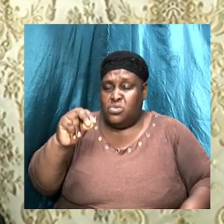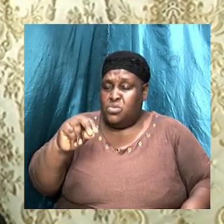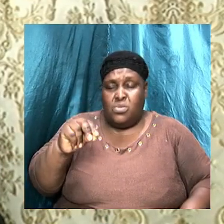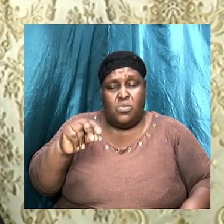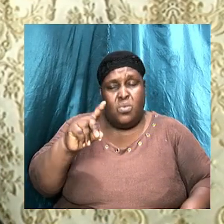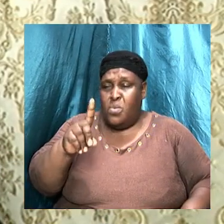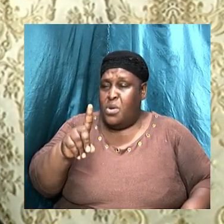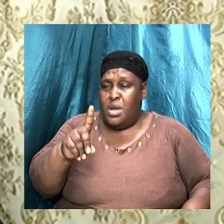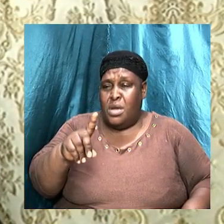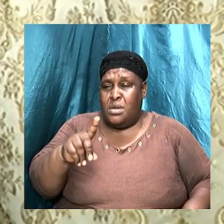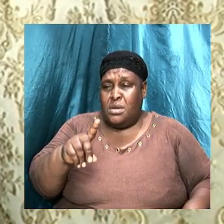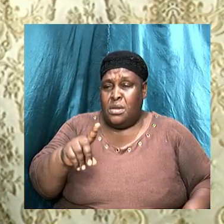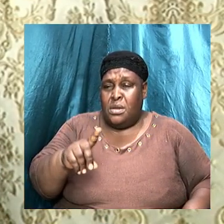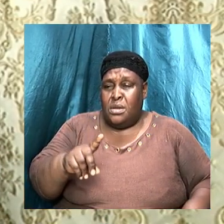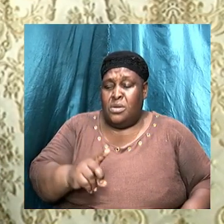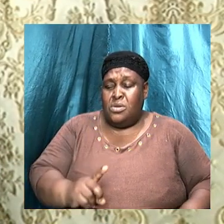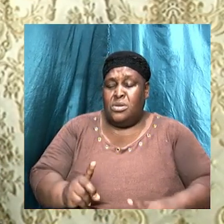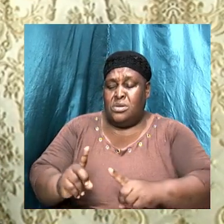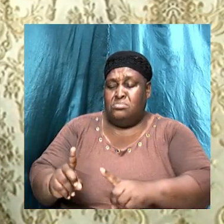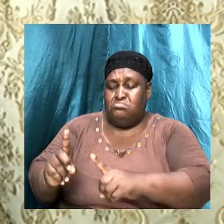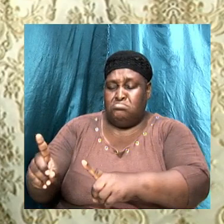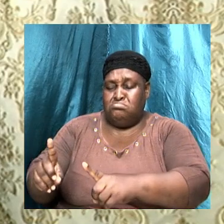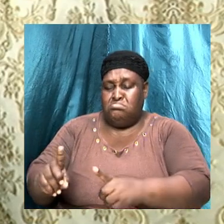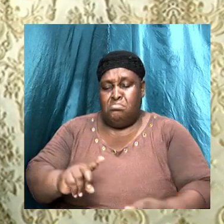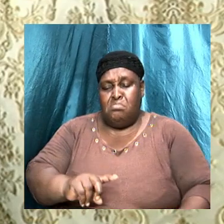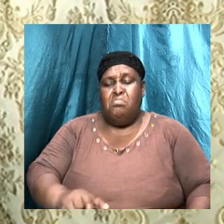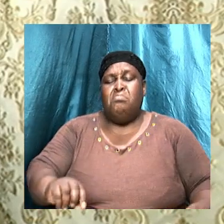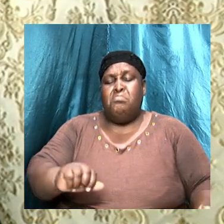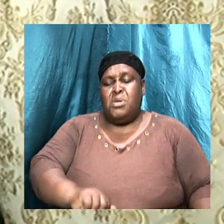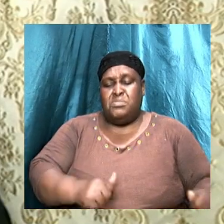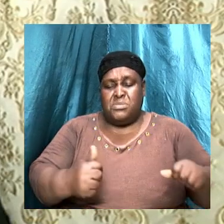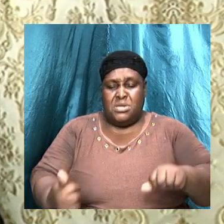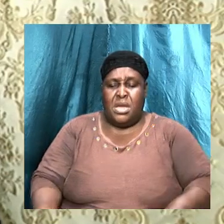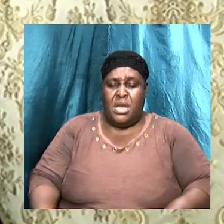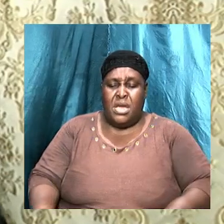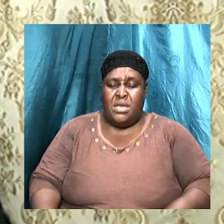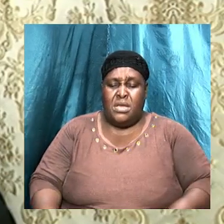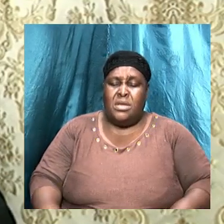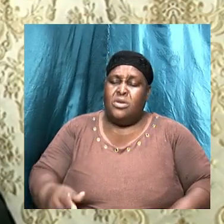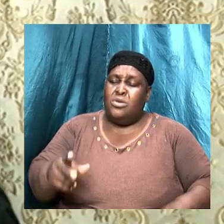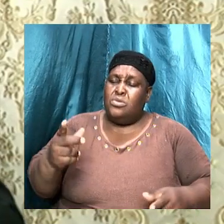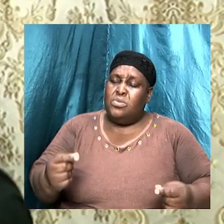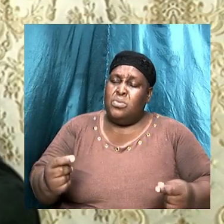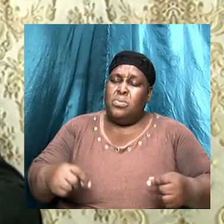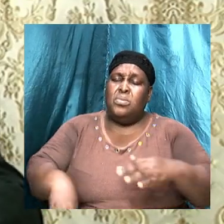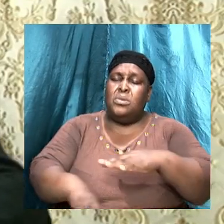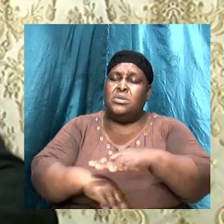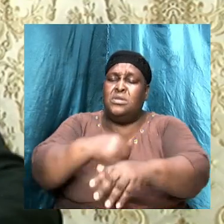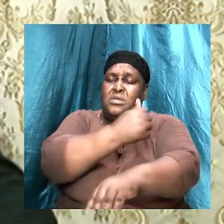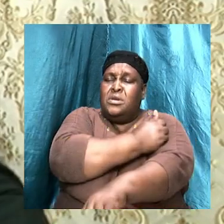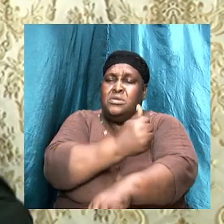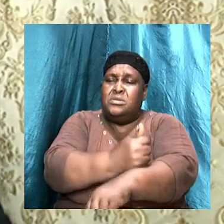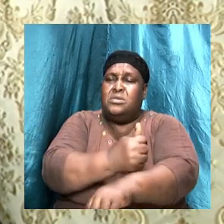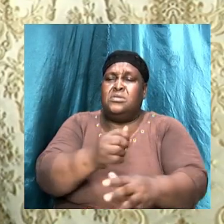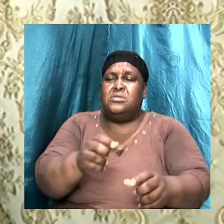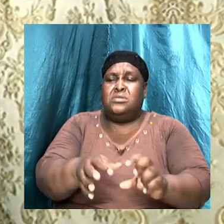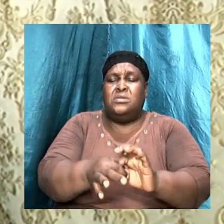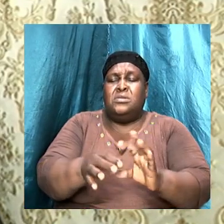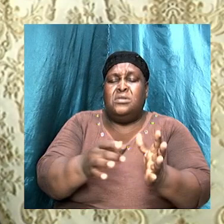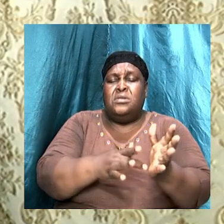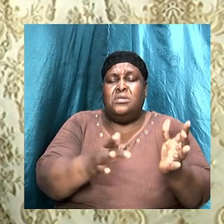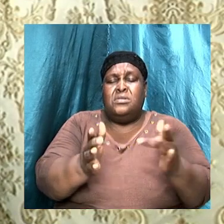but they did it under the authority of Jesus Christ. So the baptism there that took place was accredited to